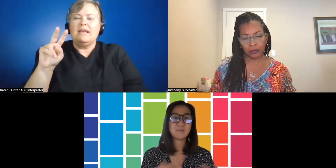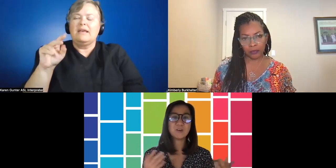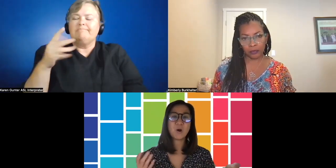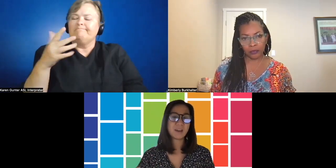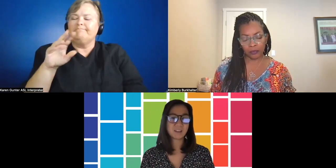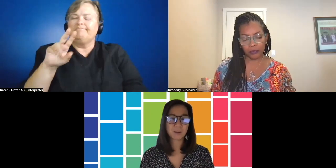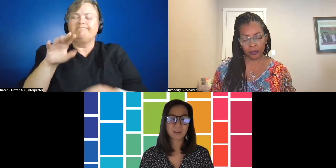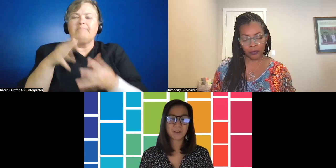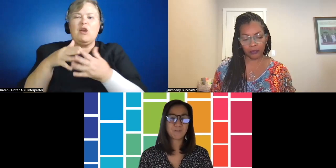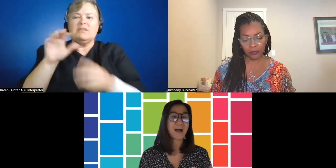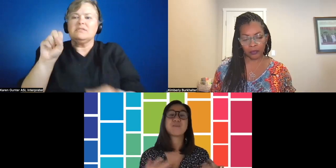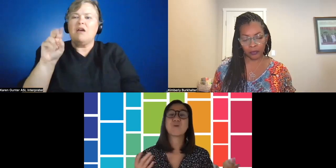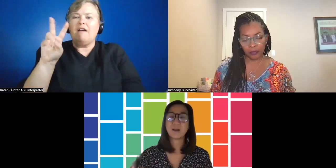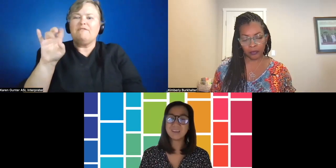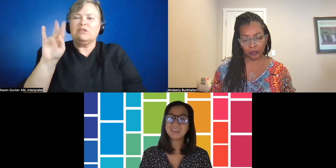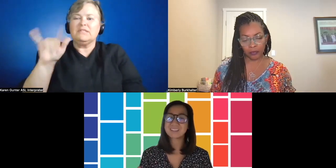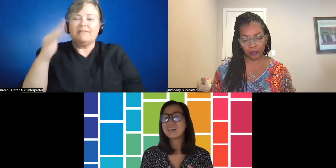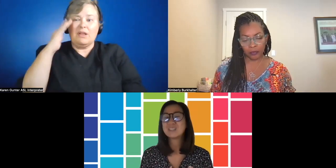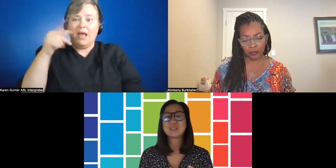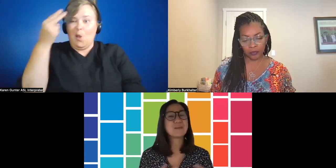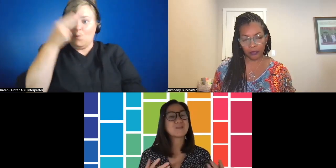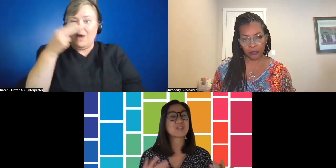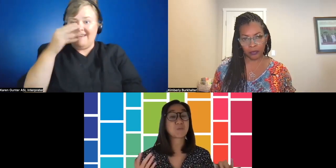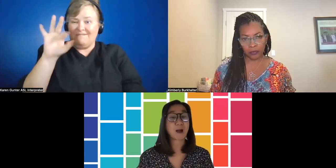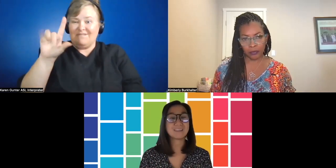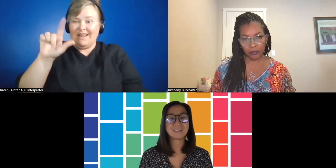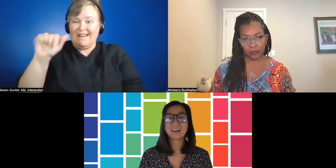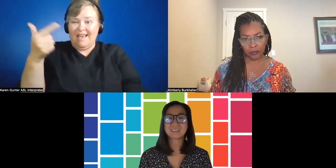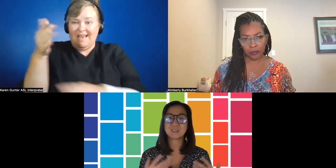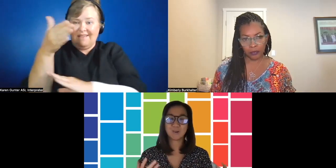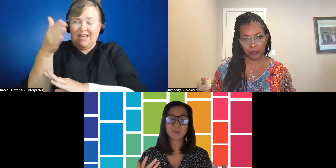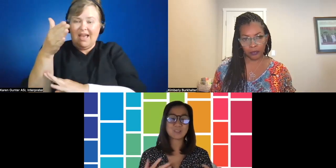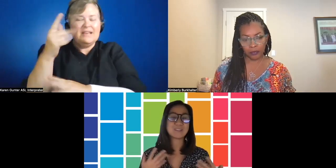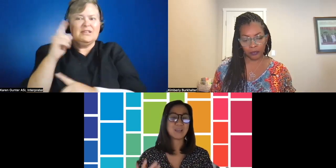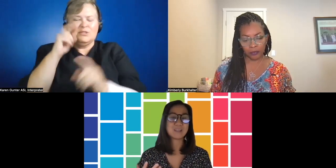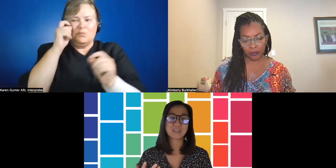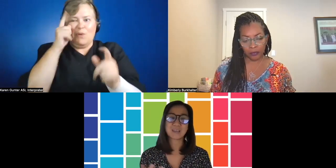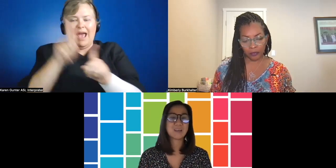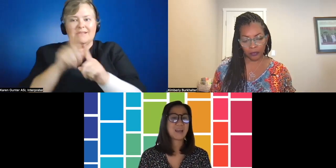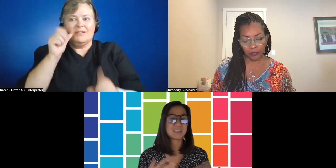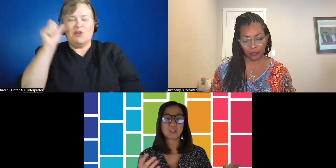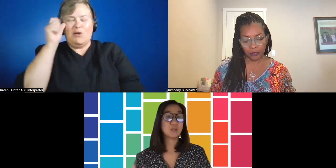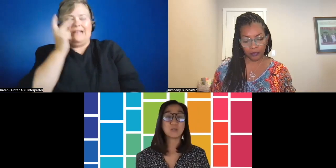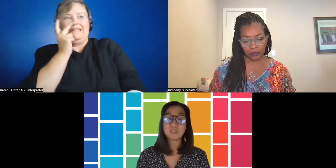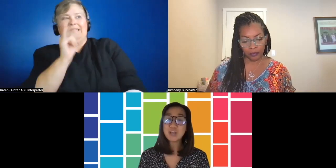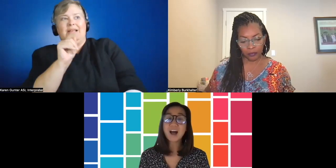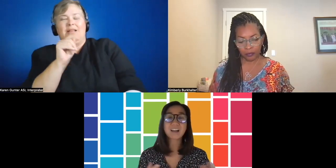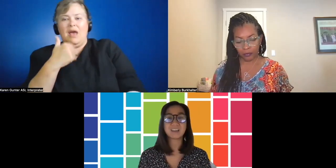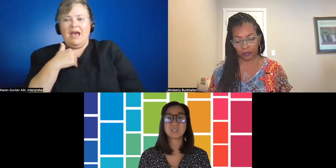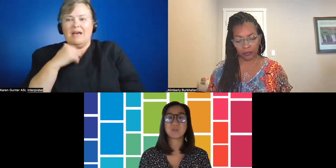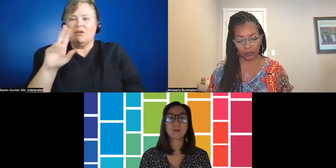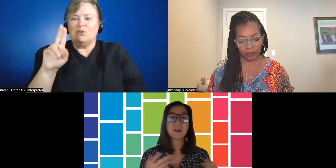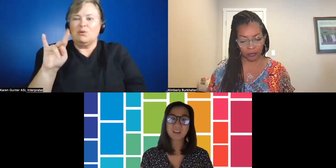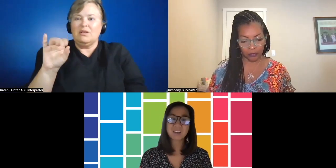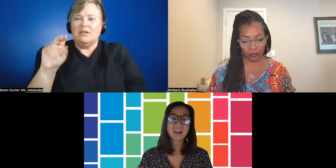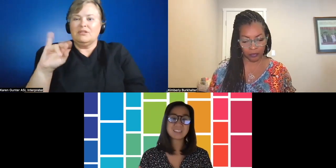And if you know anything about the flag of Hawaii, to me, it's very surprising as an adult, right? To see it, it's like, has like the Union Jack and